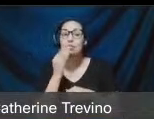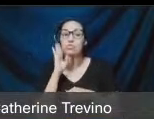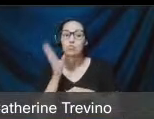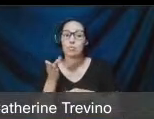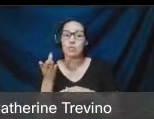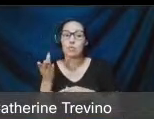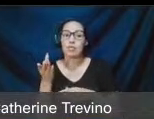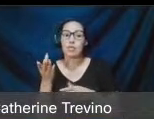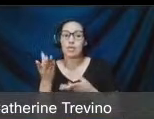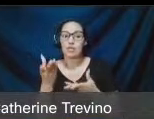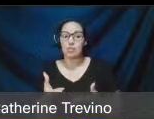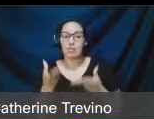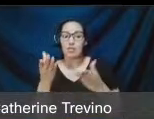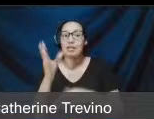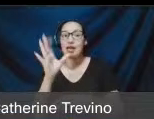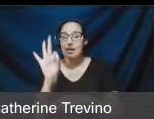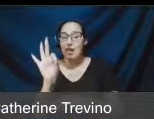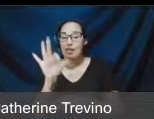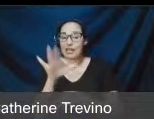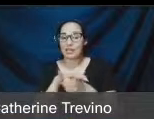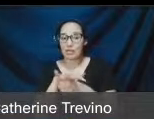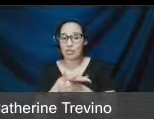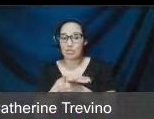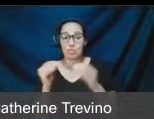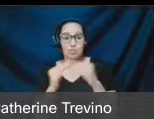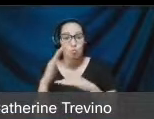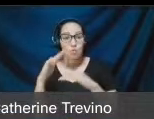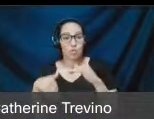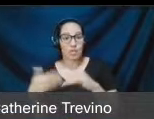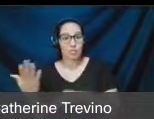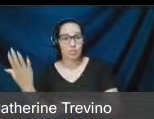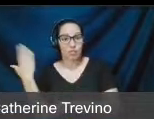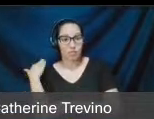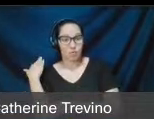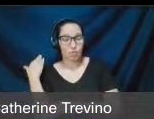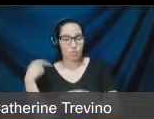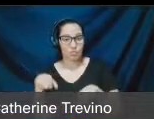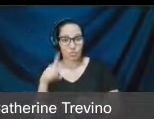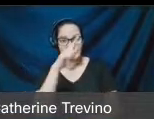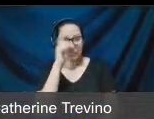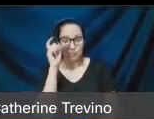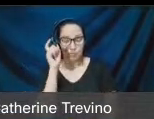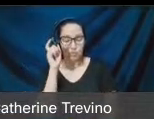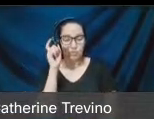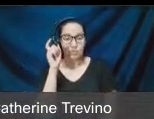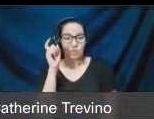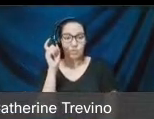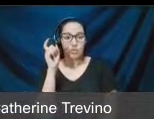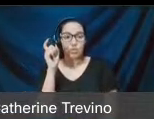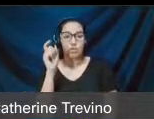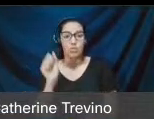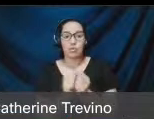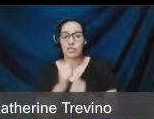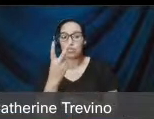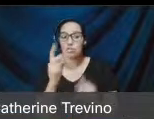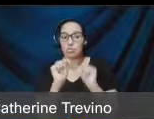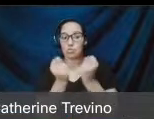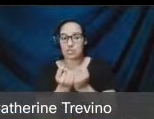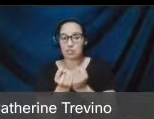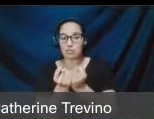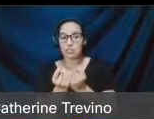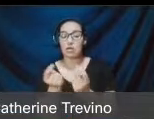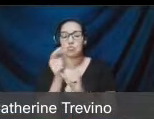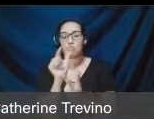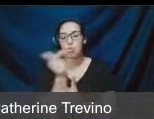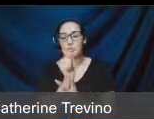sites, which is more sites than we're doing last year during the summer, with 2 teams on a rotating schedule, which will allow